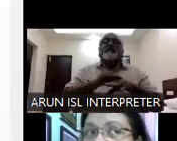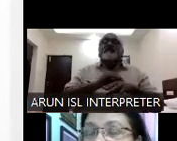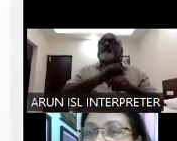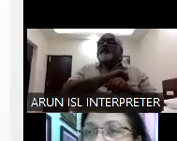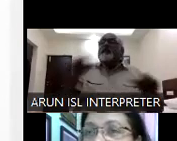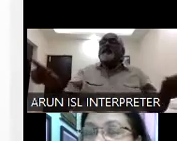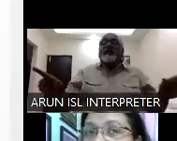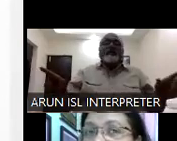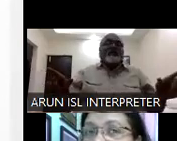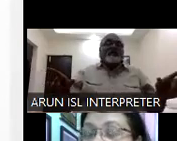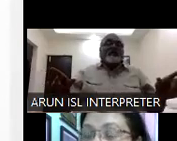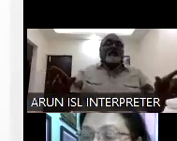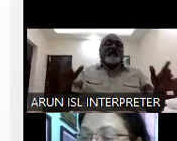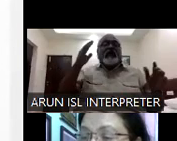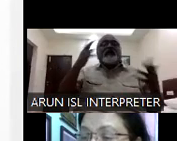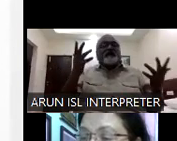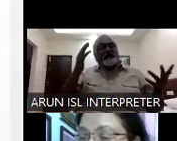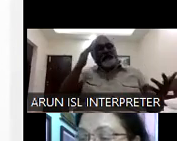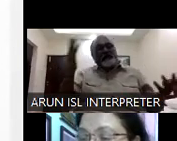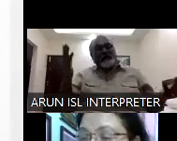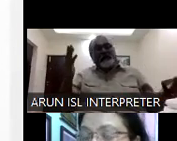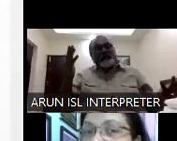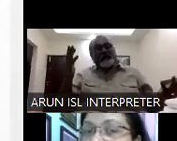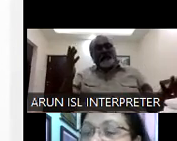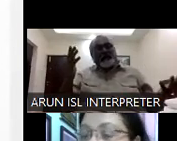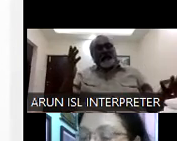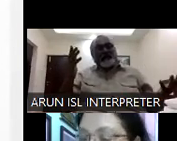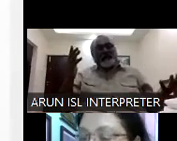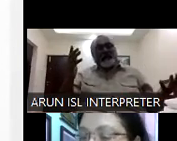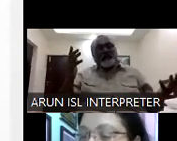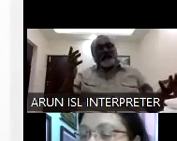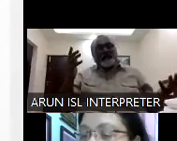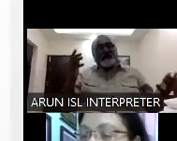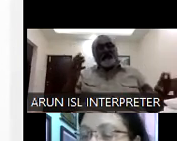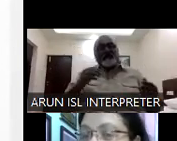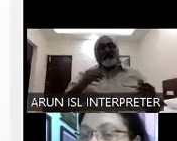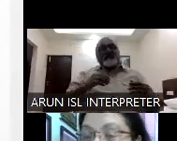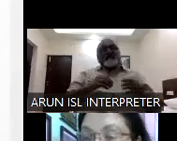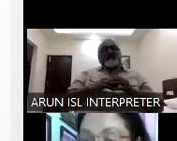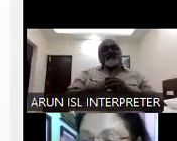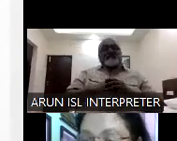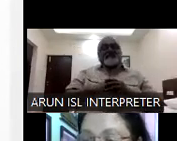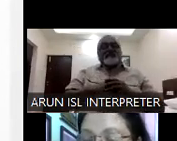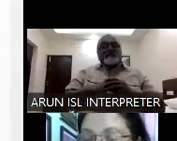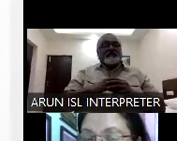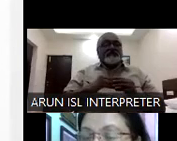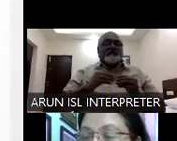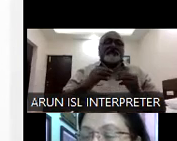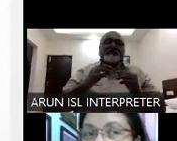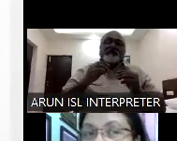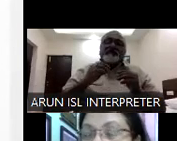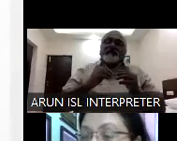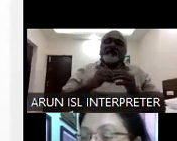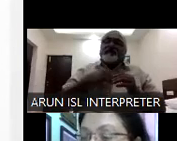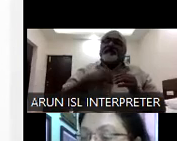think very differently, that, people first, they cannot reach. You create a services, you do a, in terms of quote unquote, you